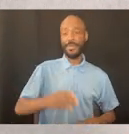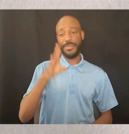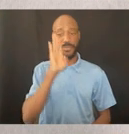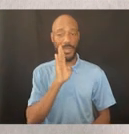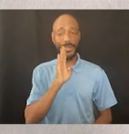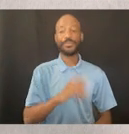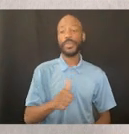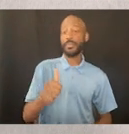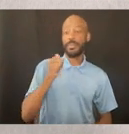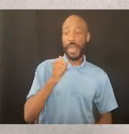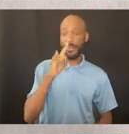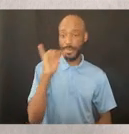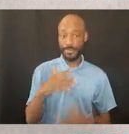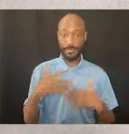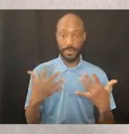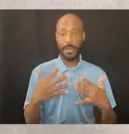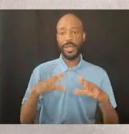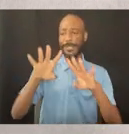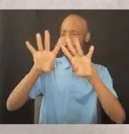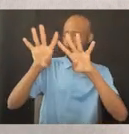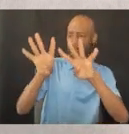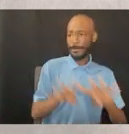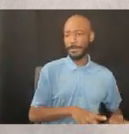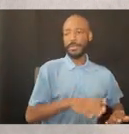tan, and white fabric in the back.